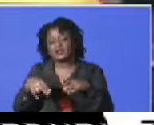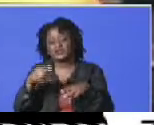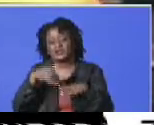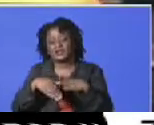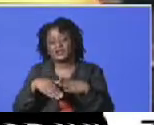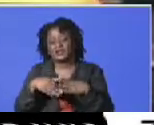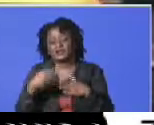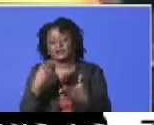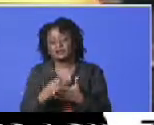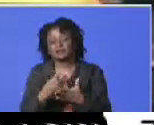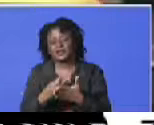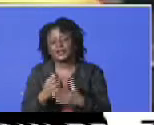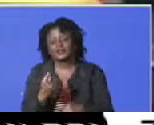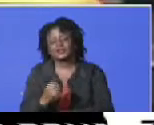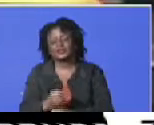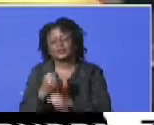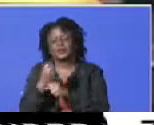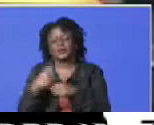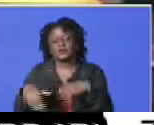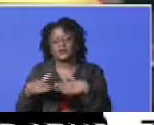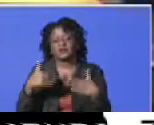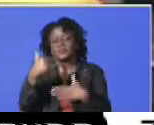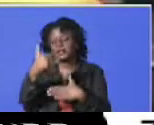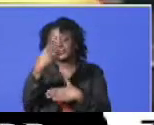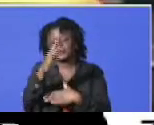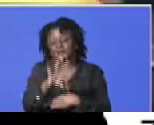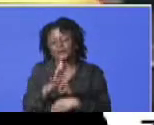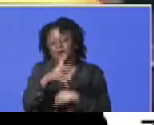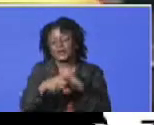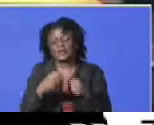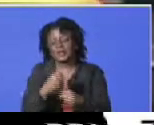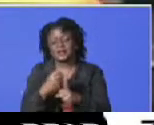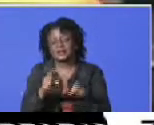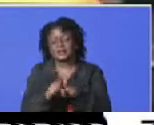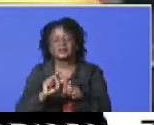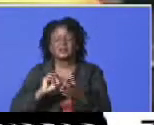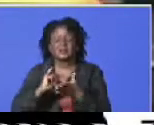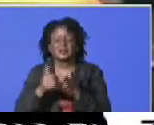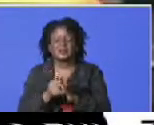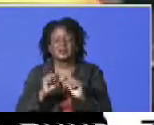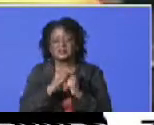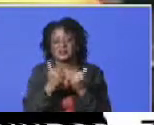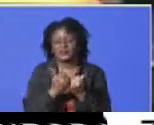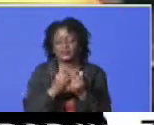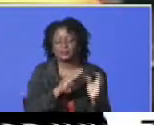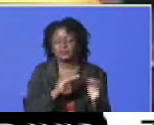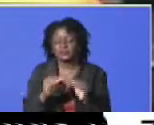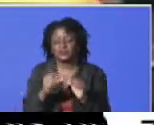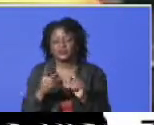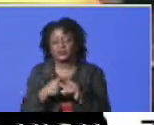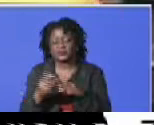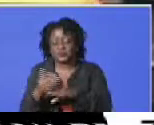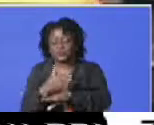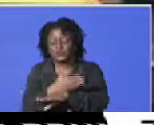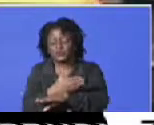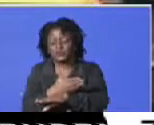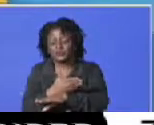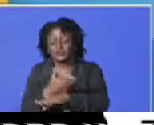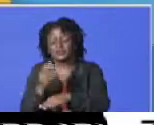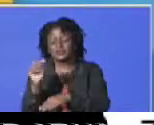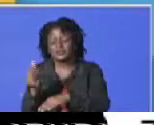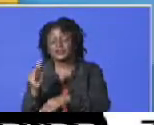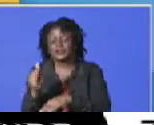subventions over the next 4 years as these entities move to optimize efficiency and cost recovery